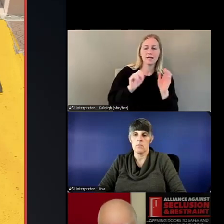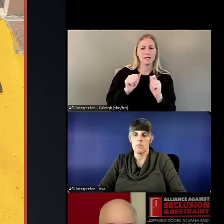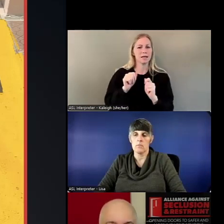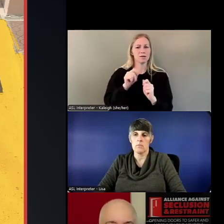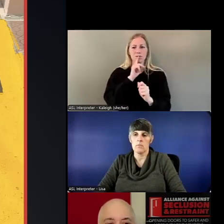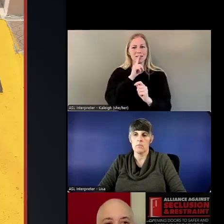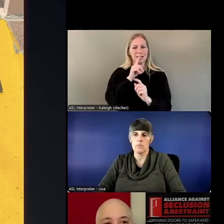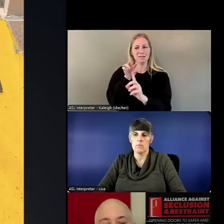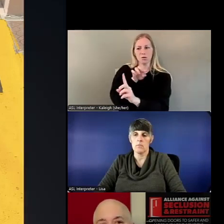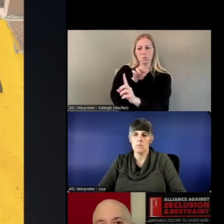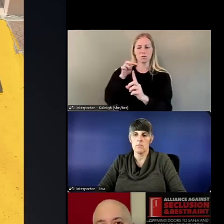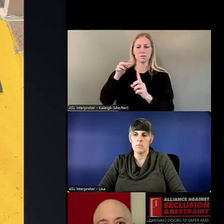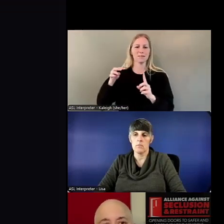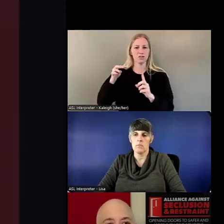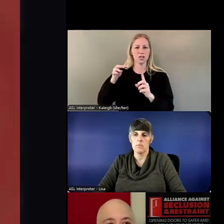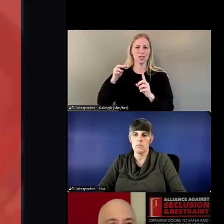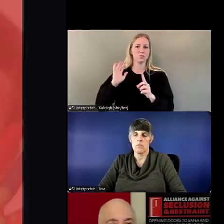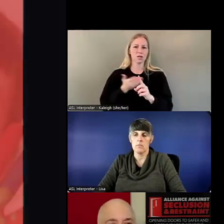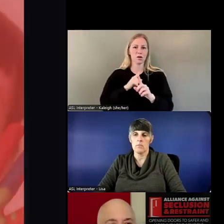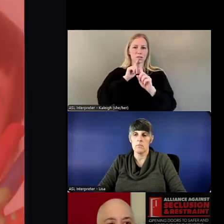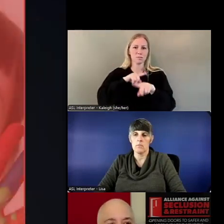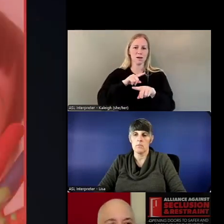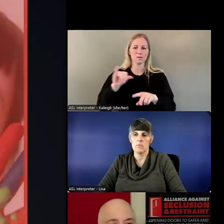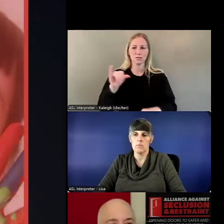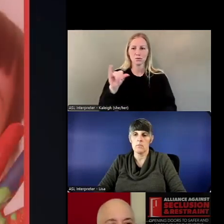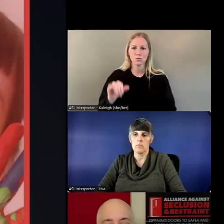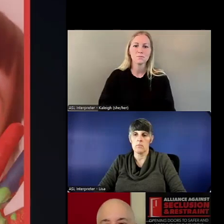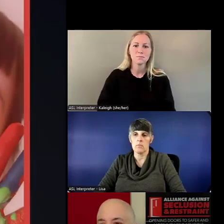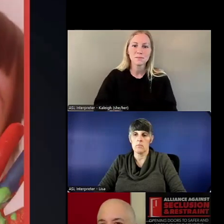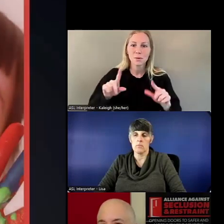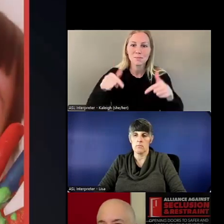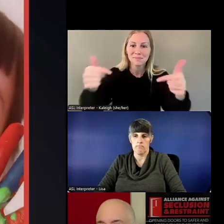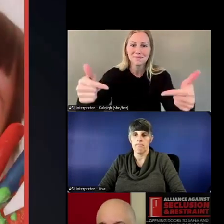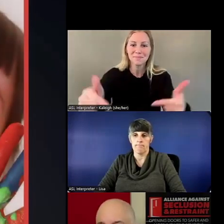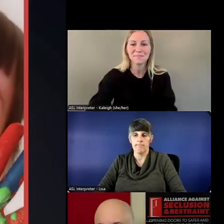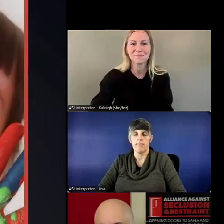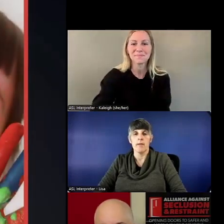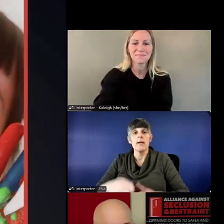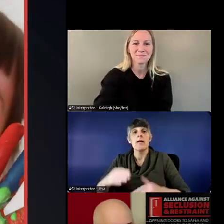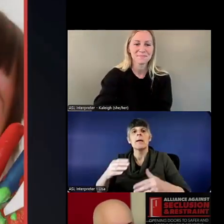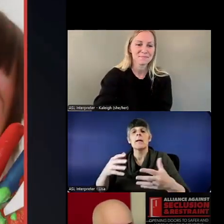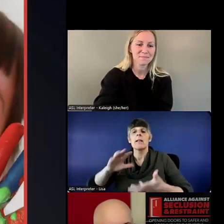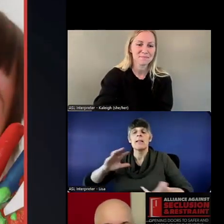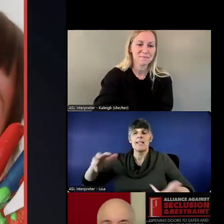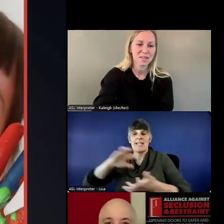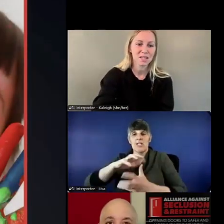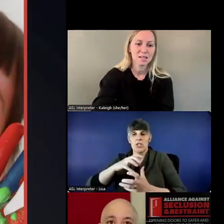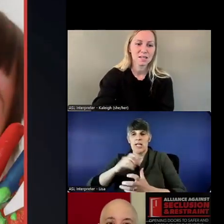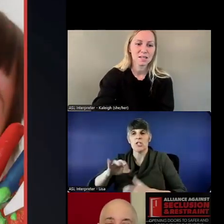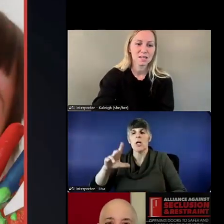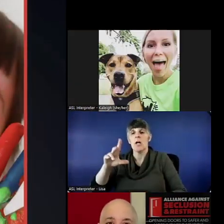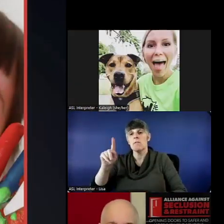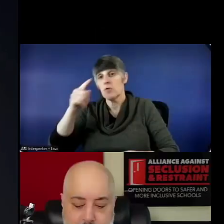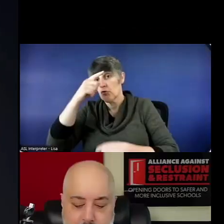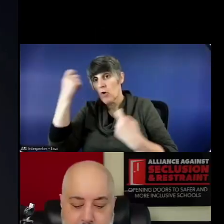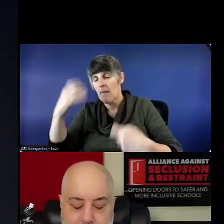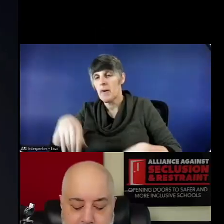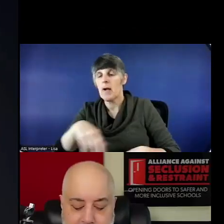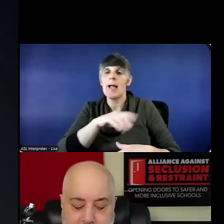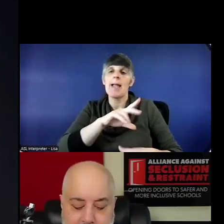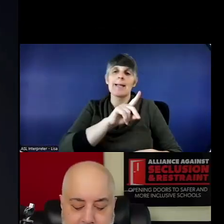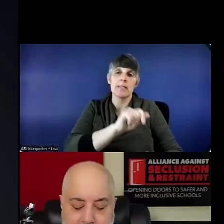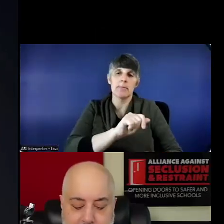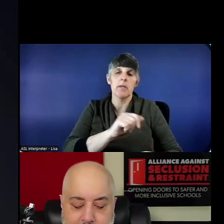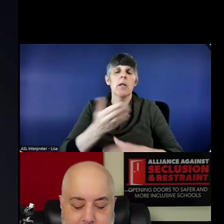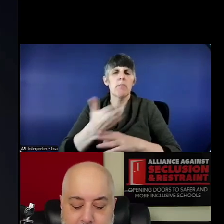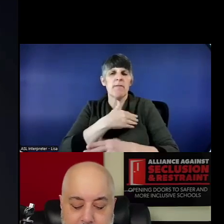our response. Information about the intersection of trauma and disability. We talked about trauma earlier,